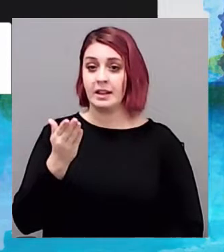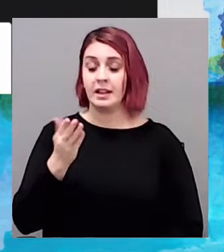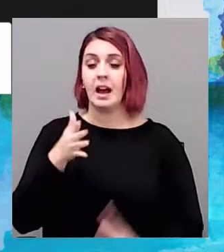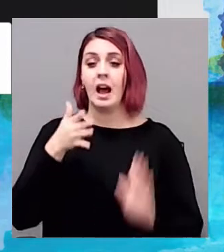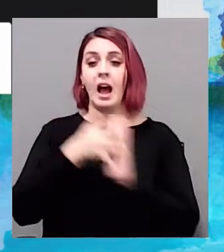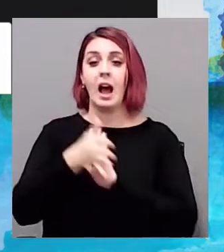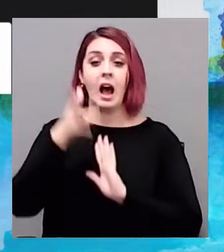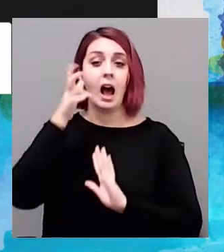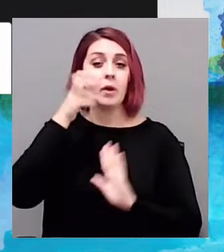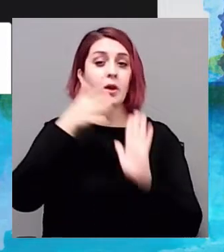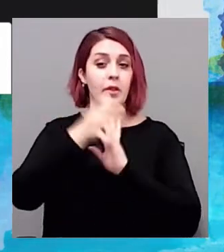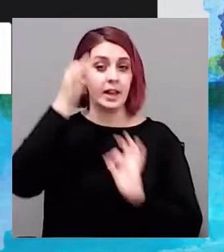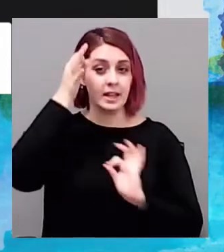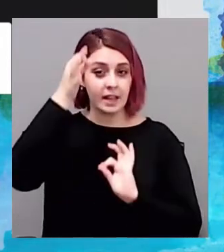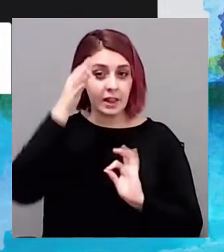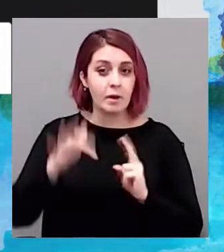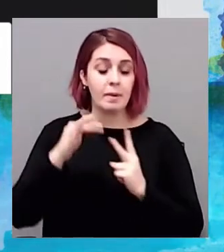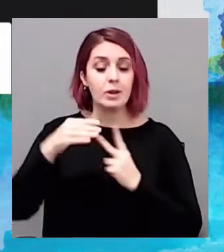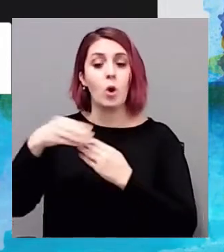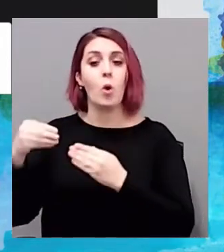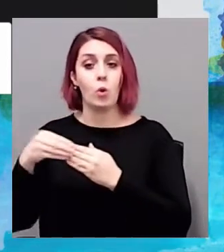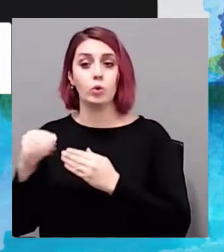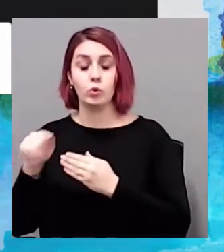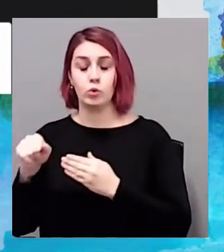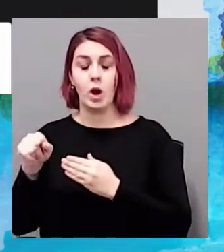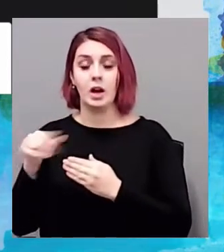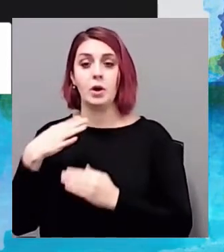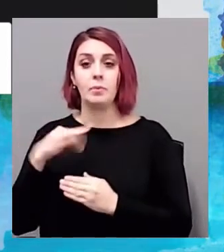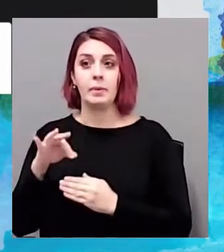people who do this video description and the users,